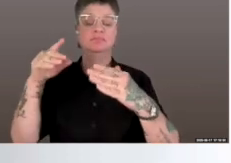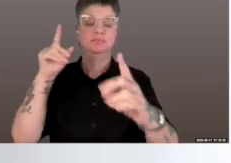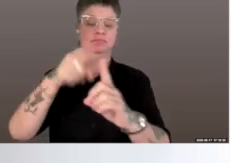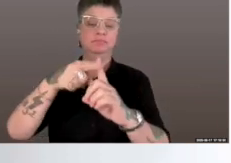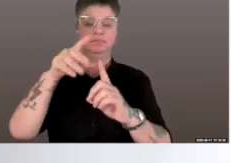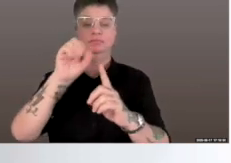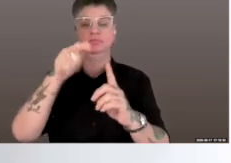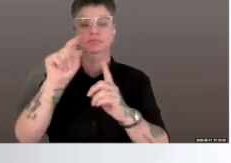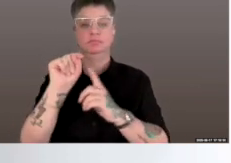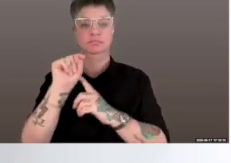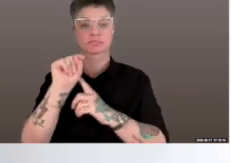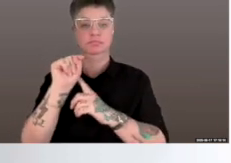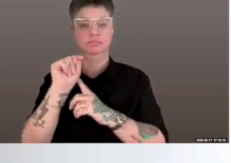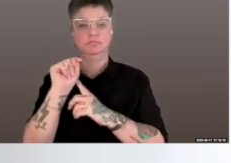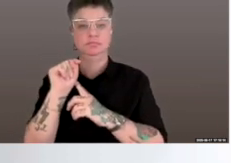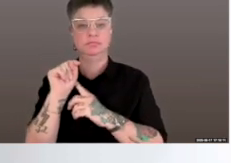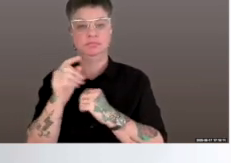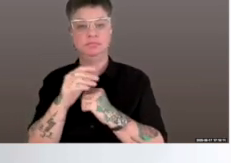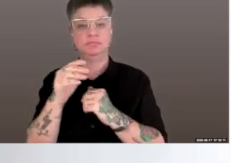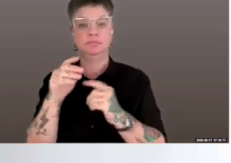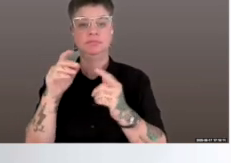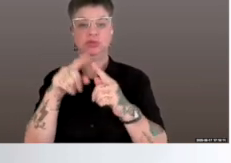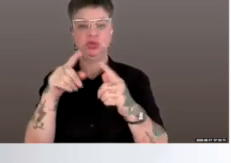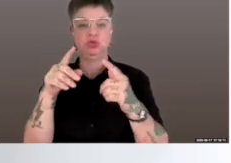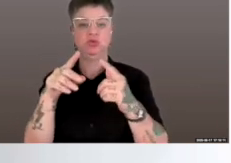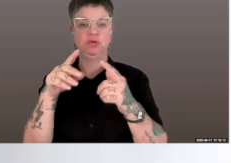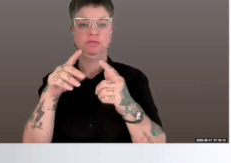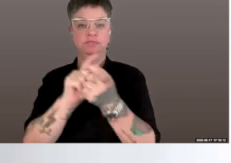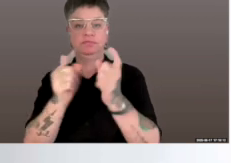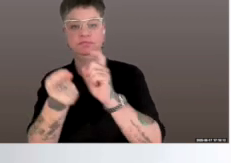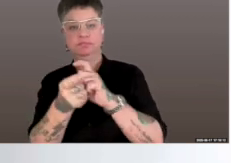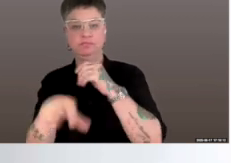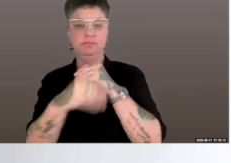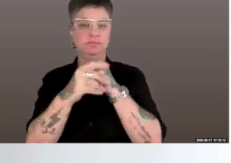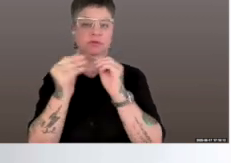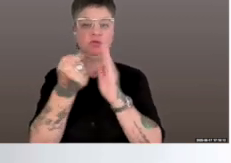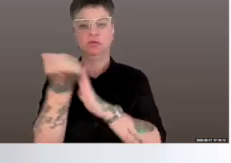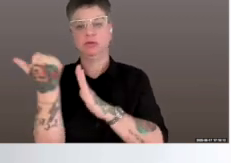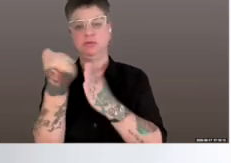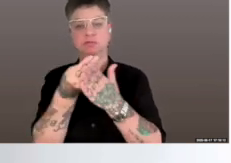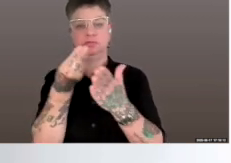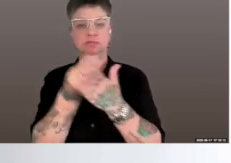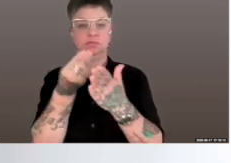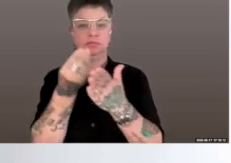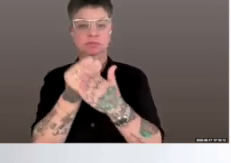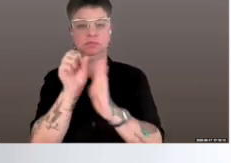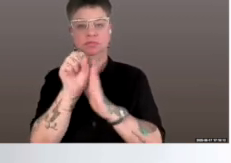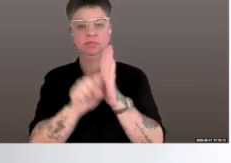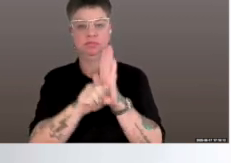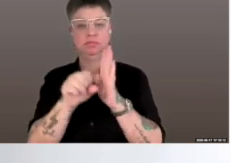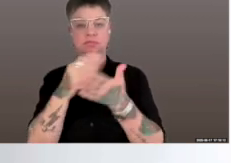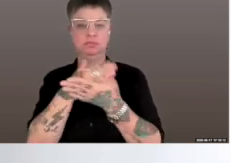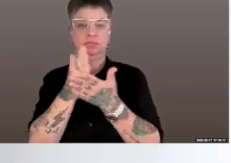and projects are progressing. Progress reports are often provided in the form of formal